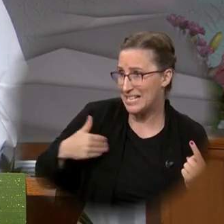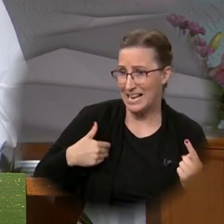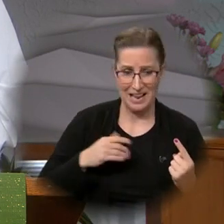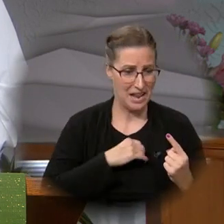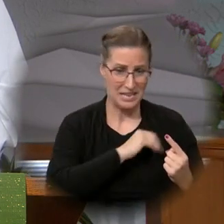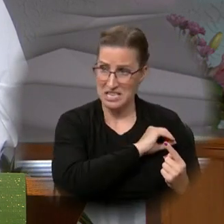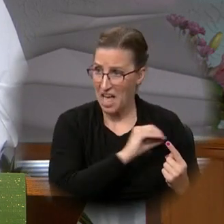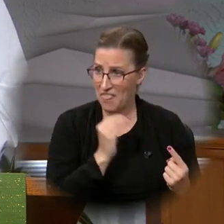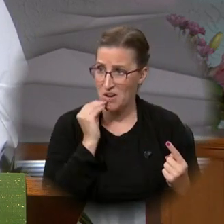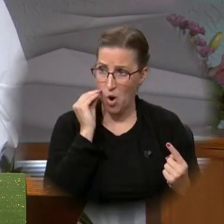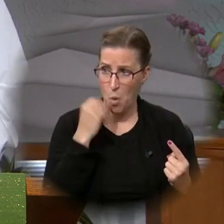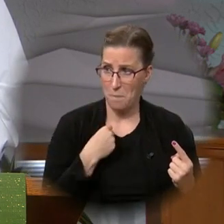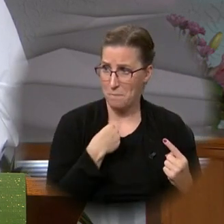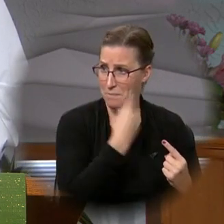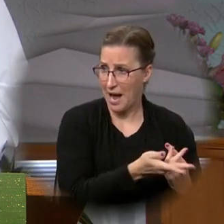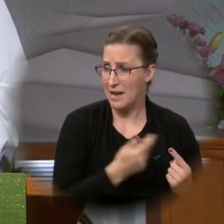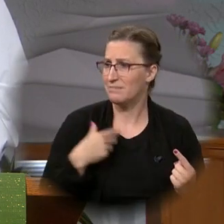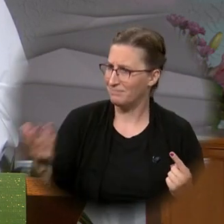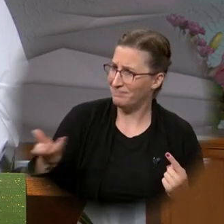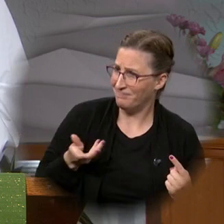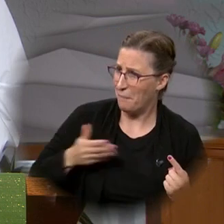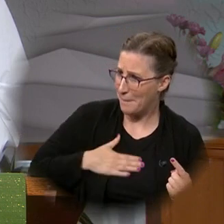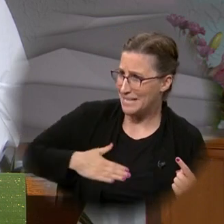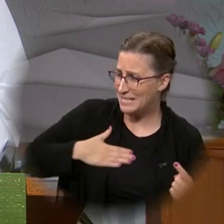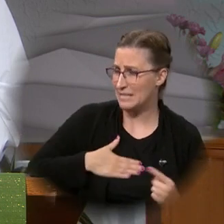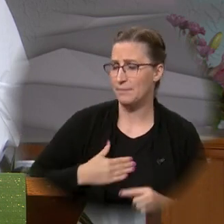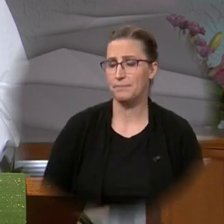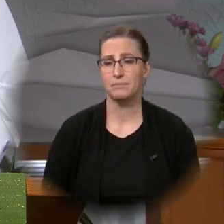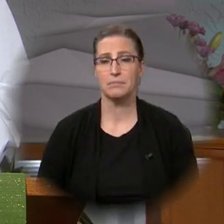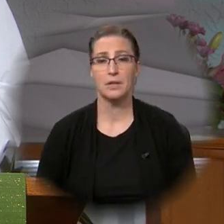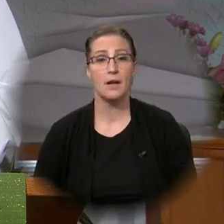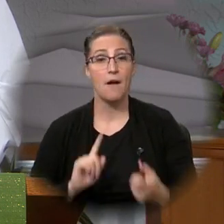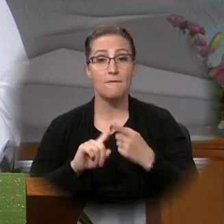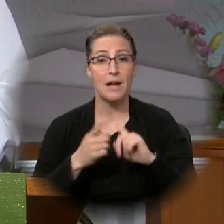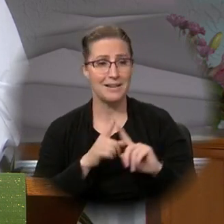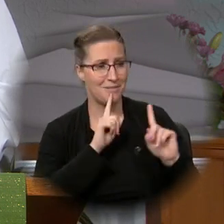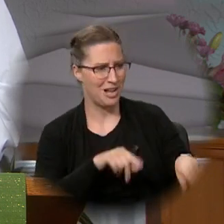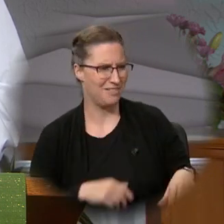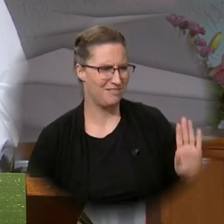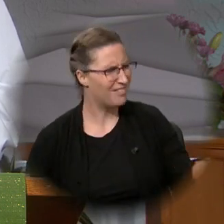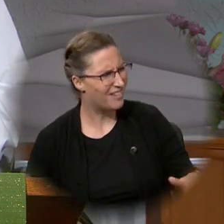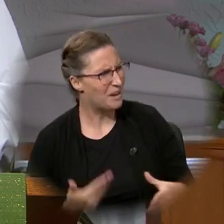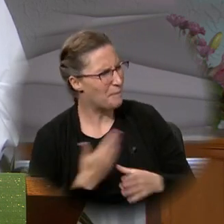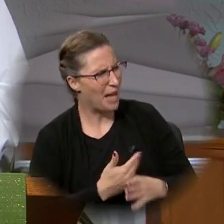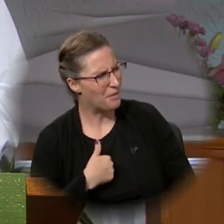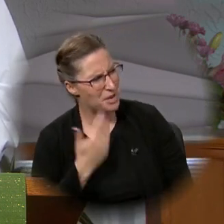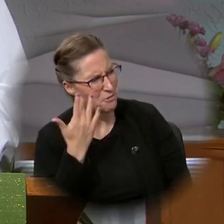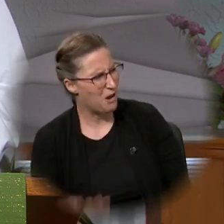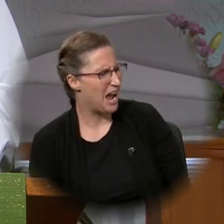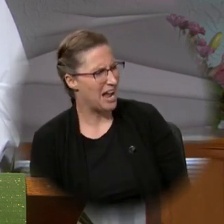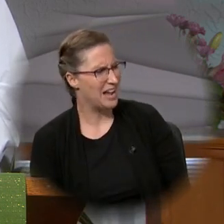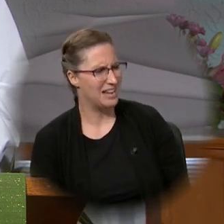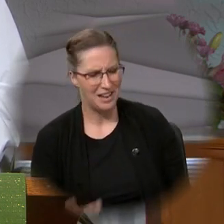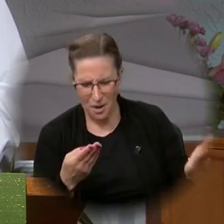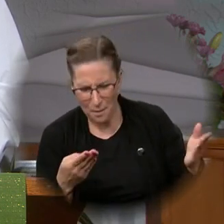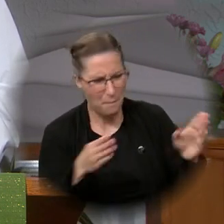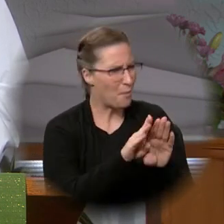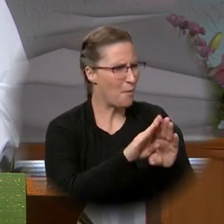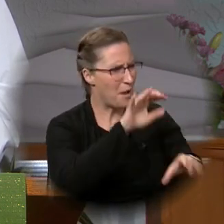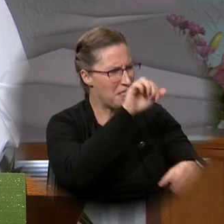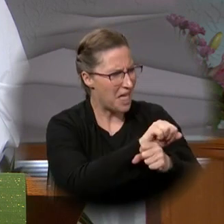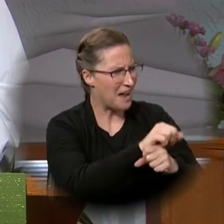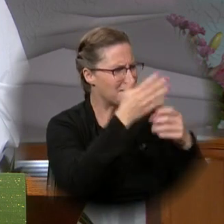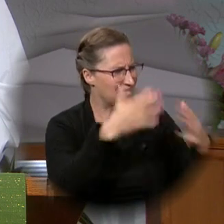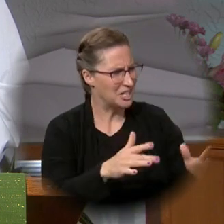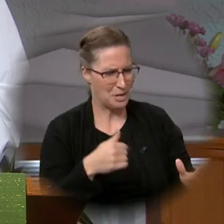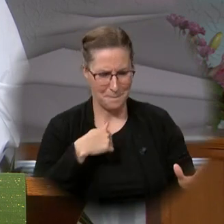have nothing to offer him. And he says in reply from within, do not bother me. The door has already been locked,